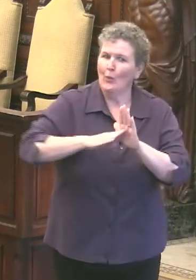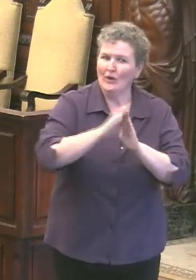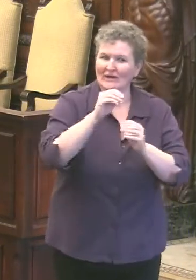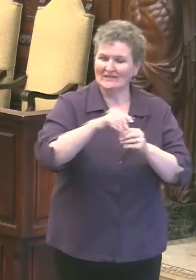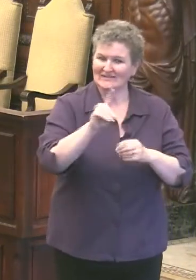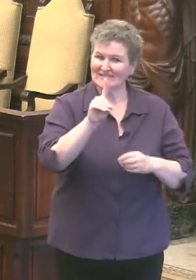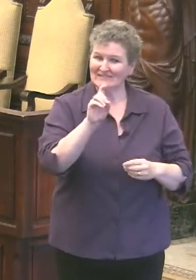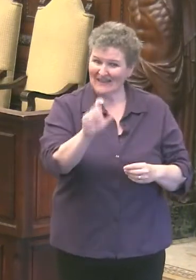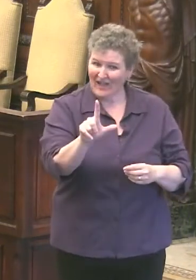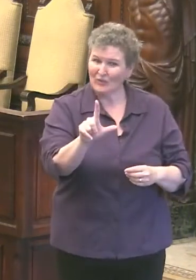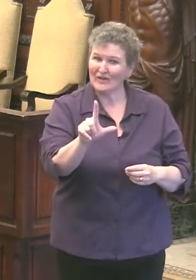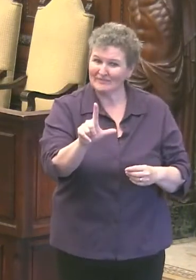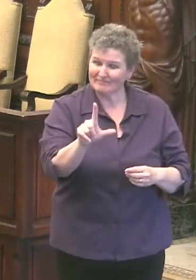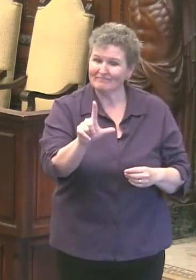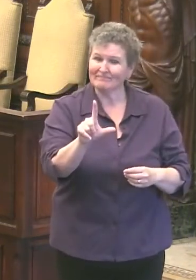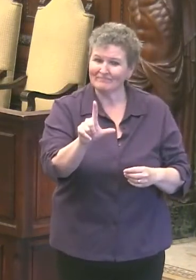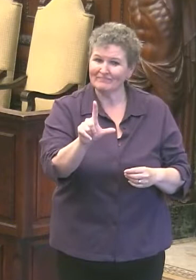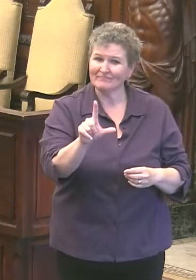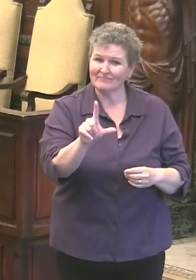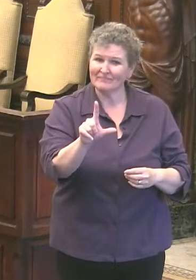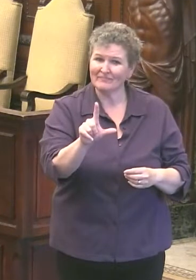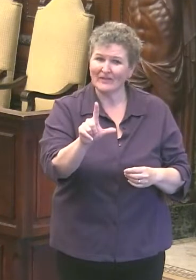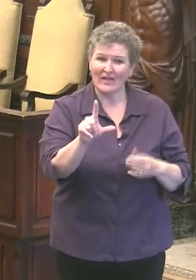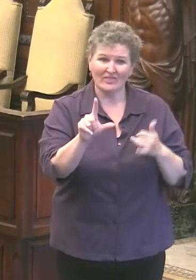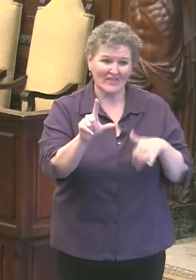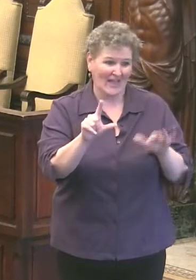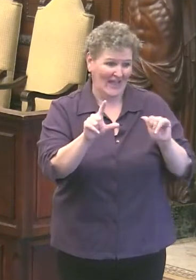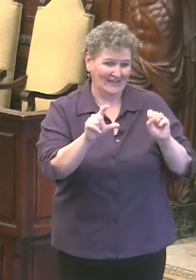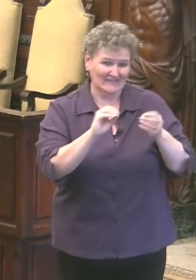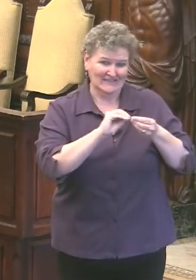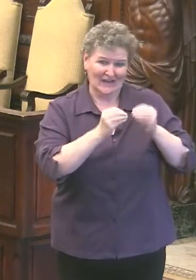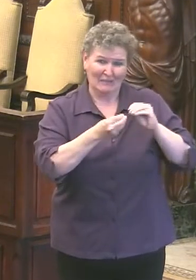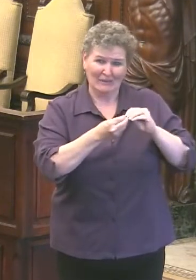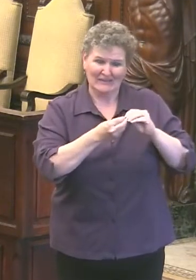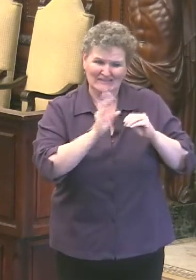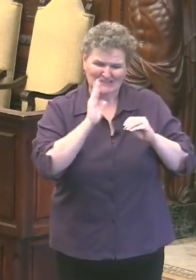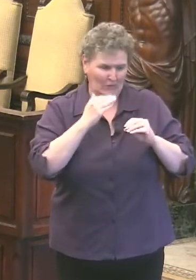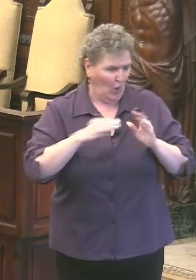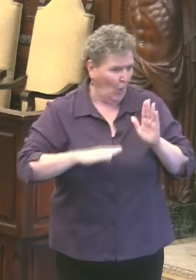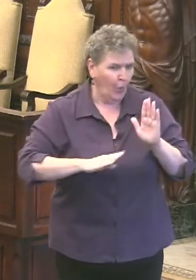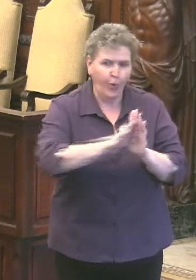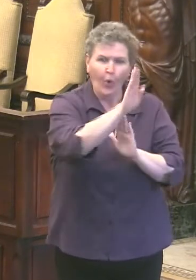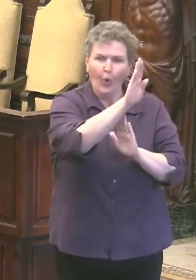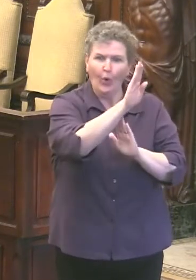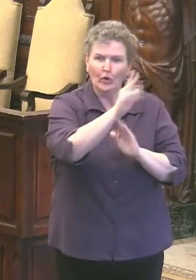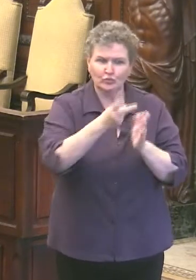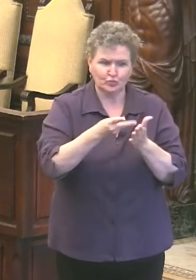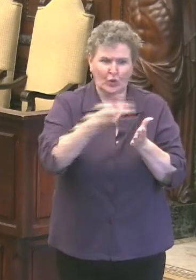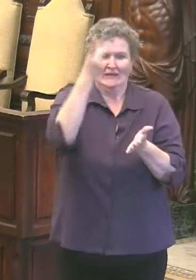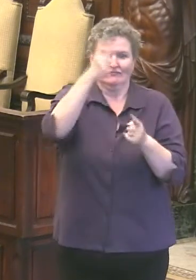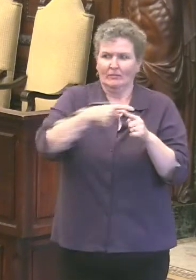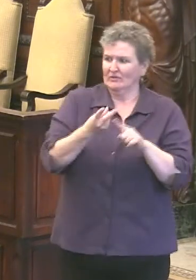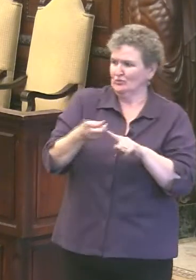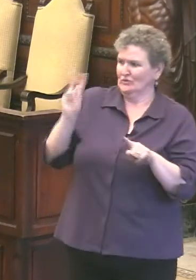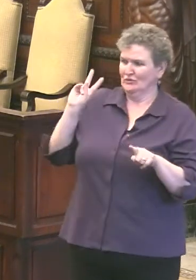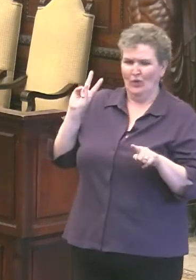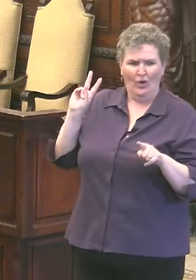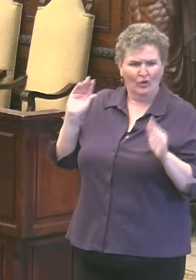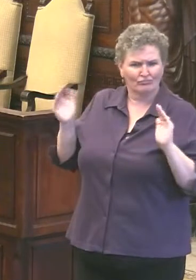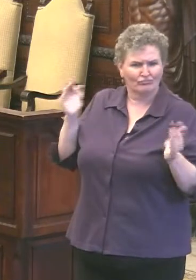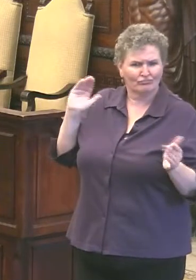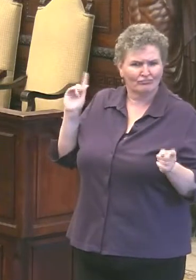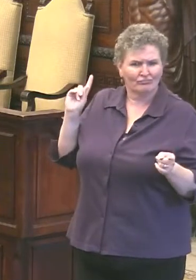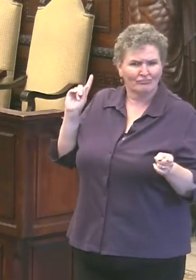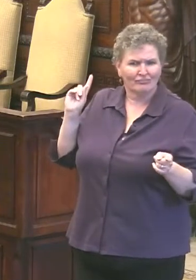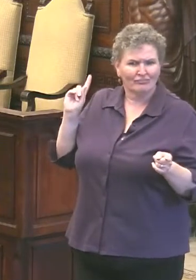which has seen nearly a doubling of their case rates in the past week. Now, we're not seeing that rapid increase here in Philadelphia